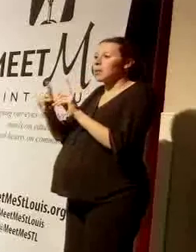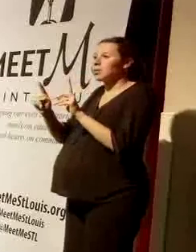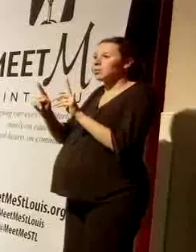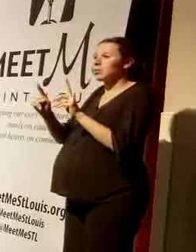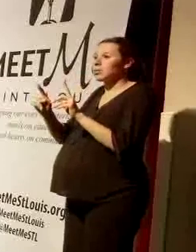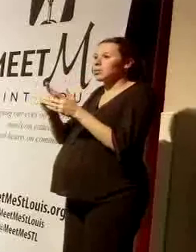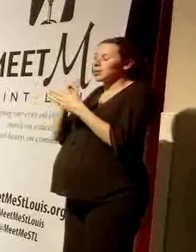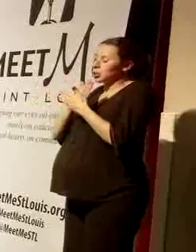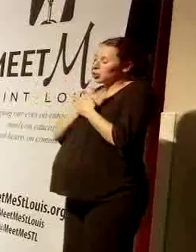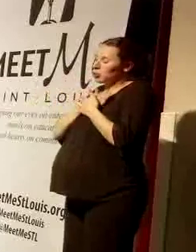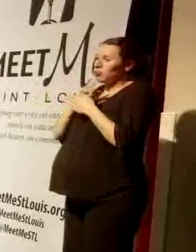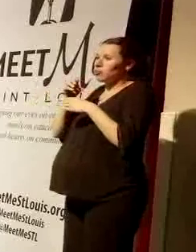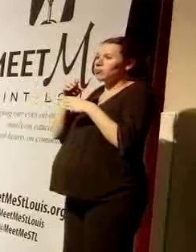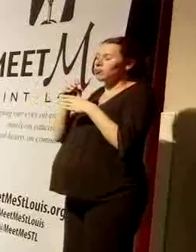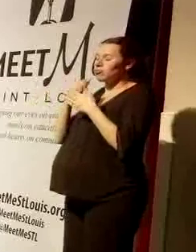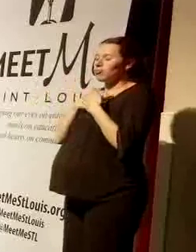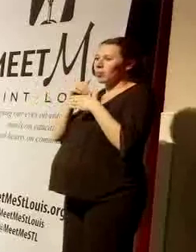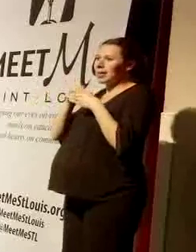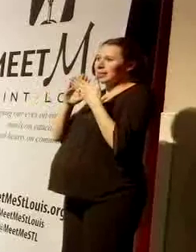peace, Michael Brown.